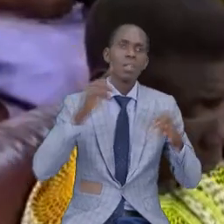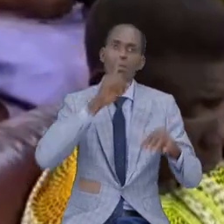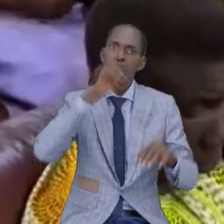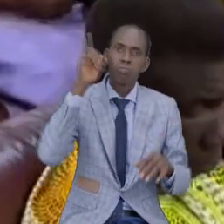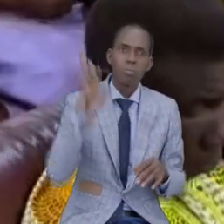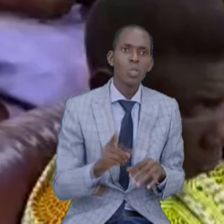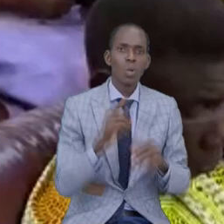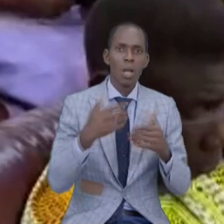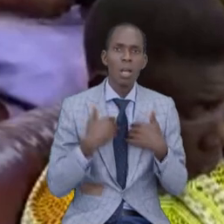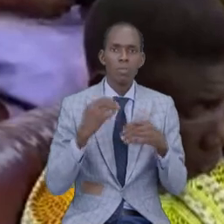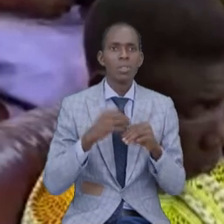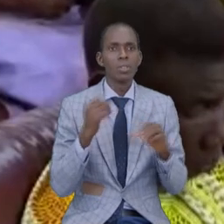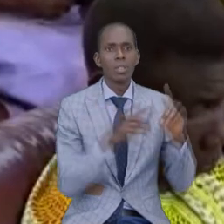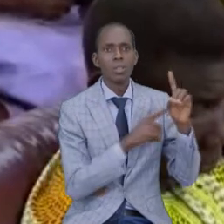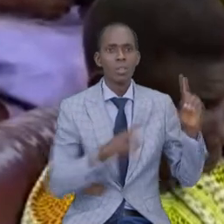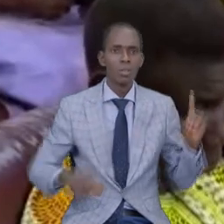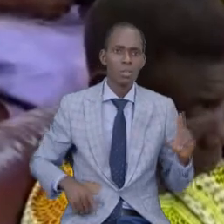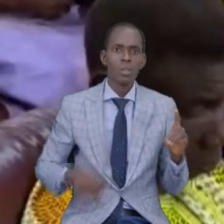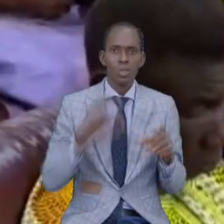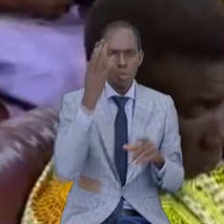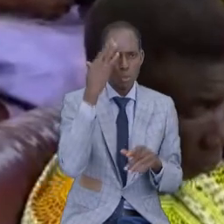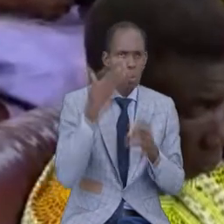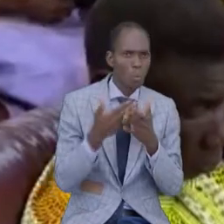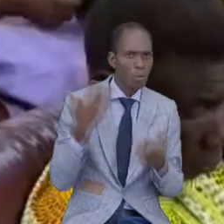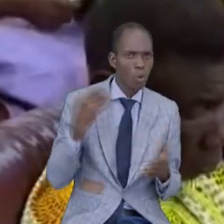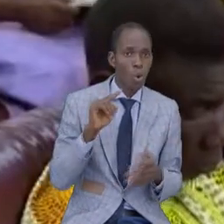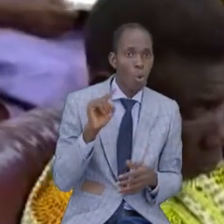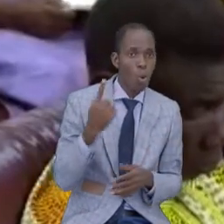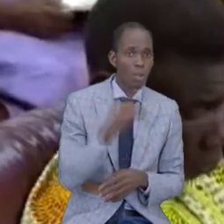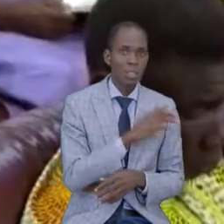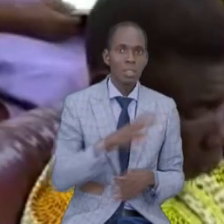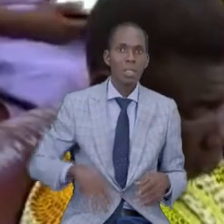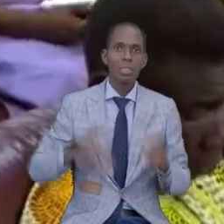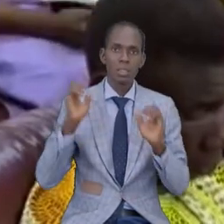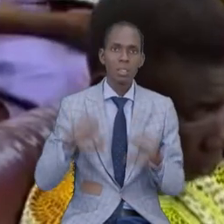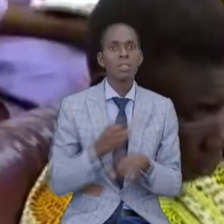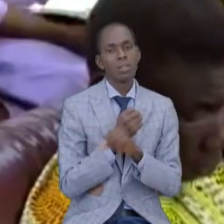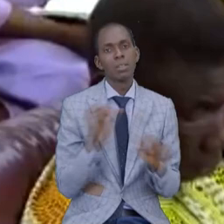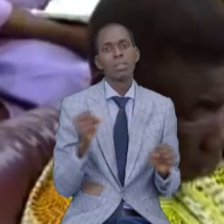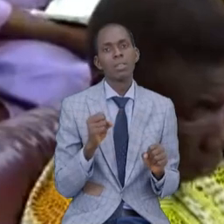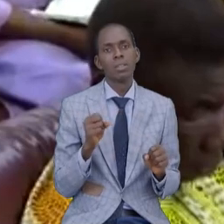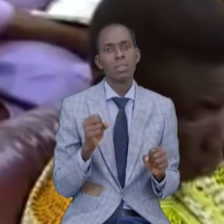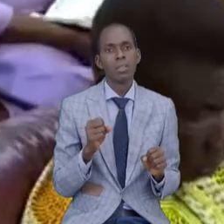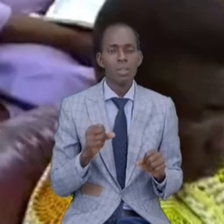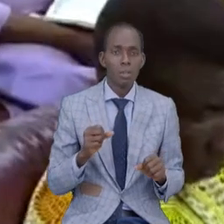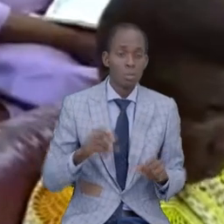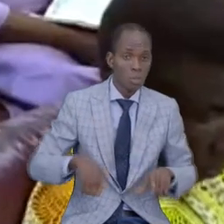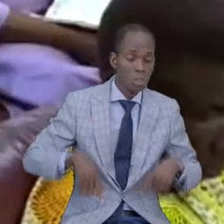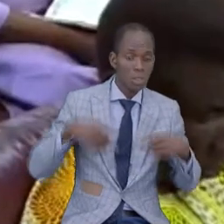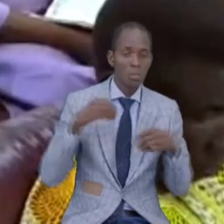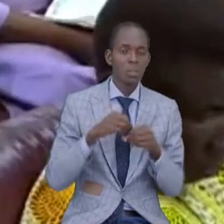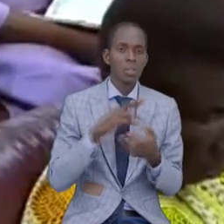had in the Lord. They knew before, only Christ can save. We live righteous only by